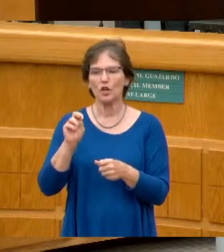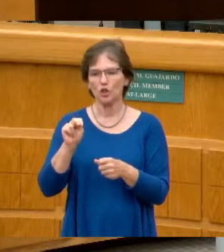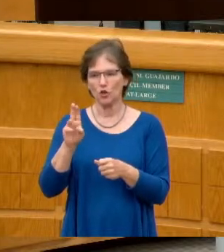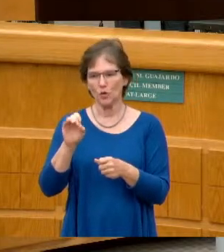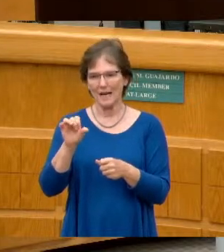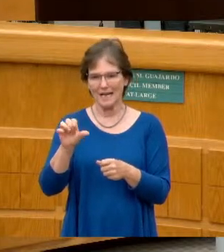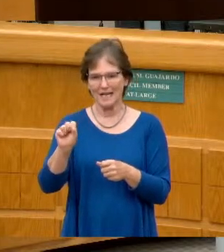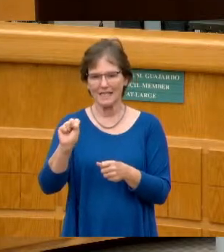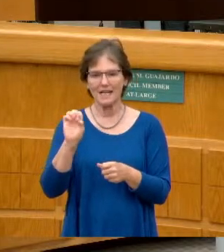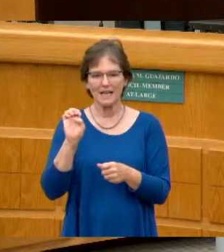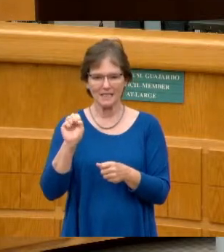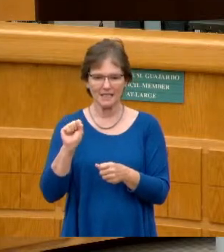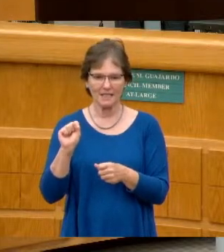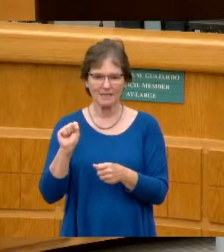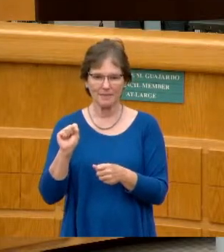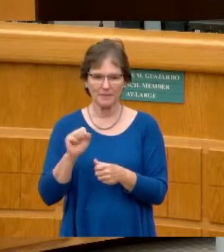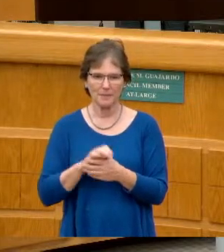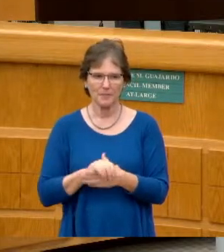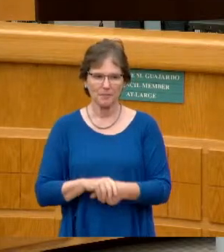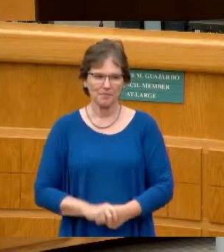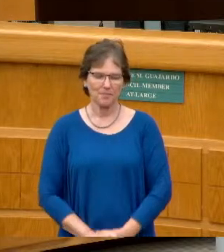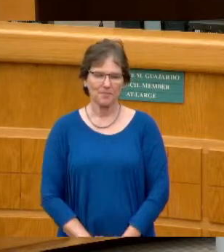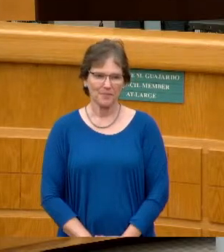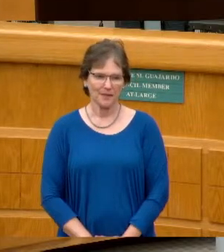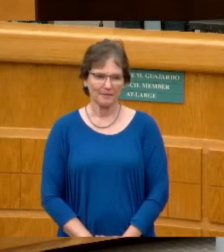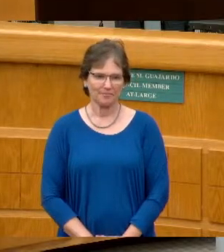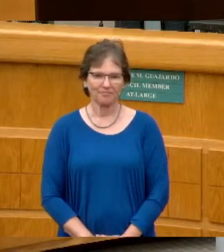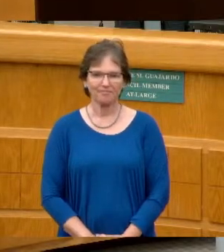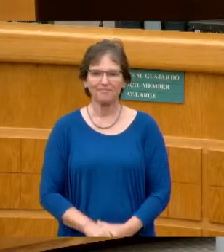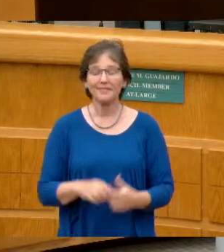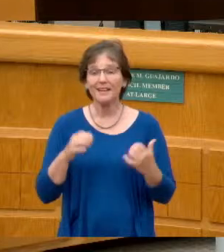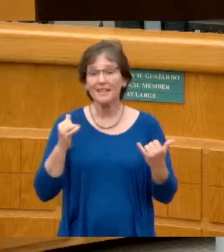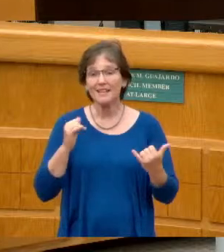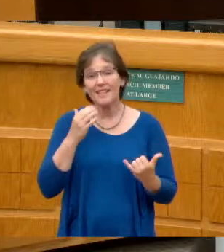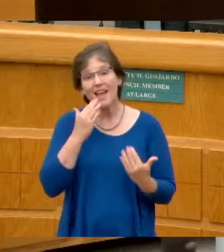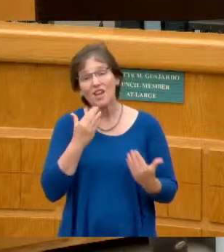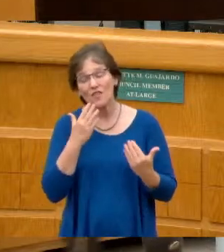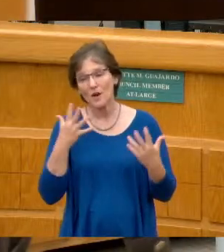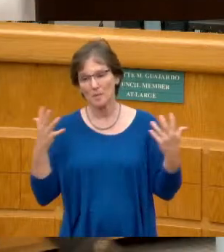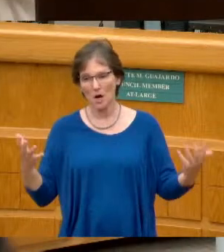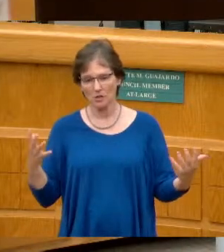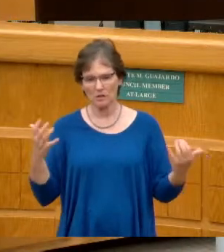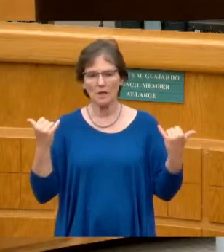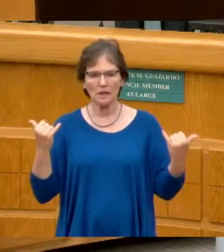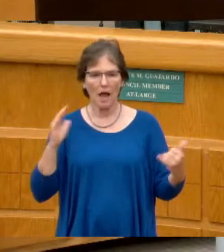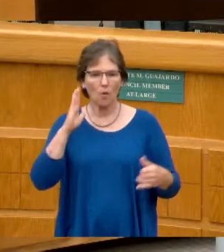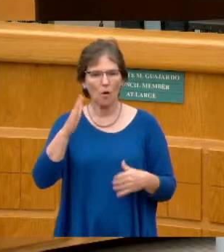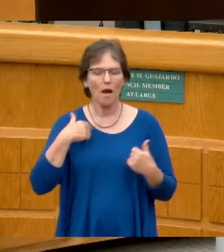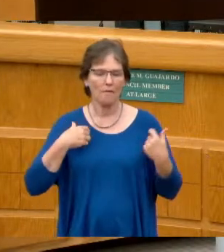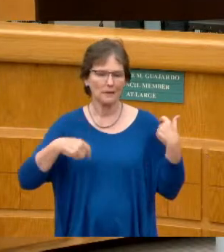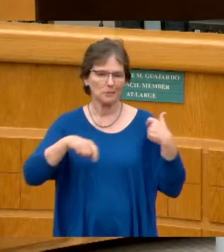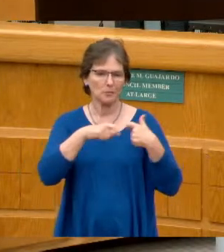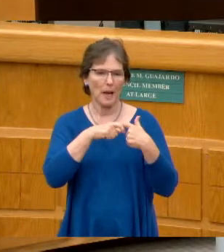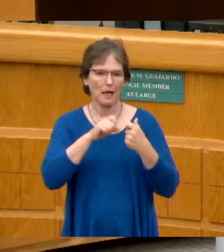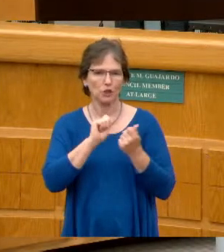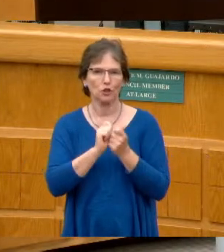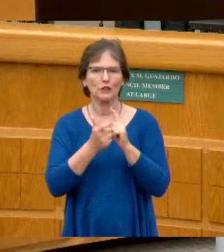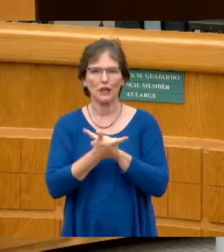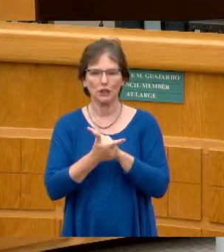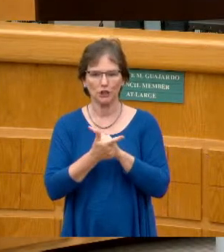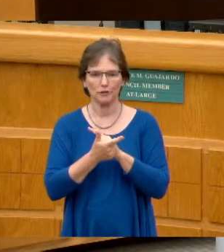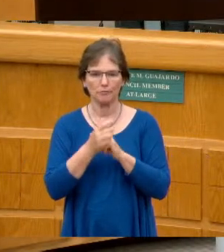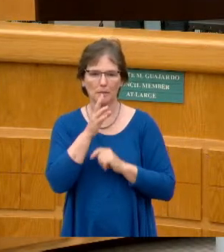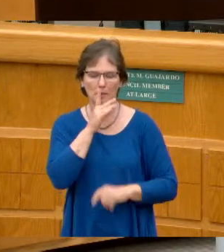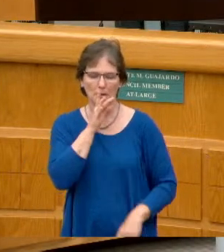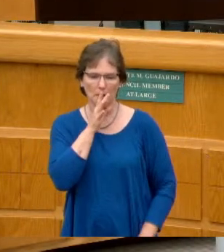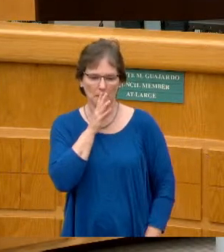do to make voting as safe as possible for you, for your family, for your community. Once again, our great thanks to City County